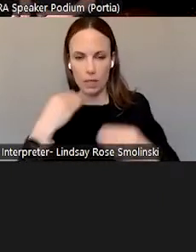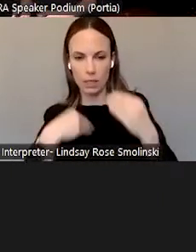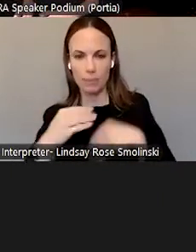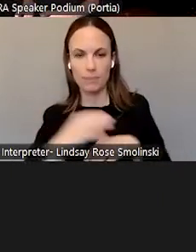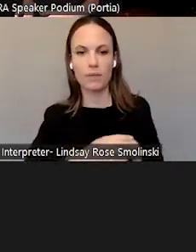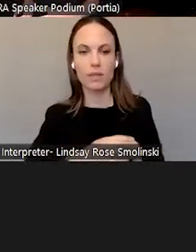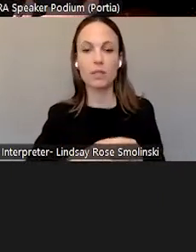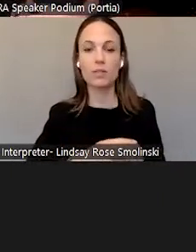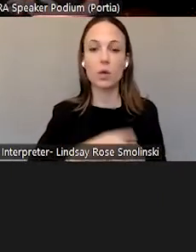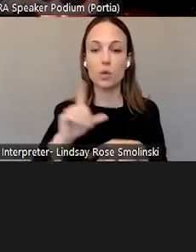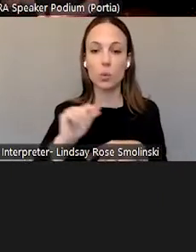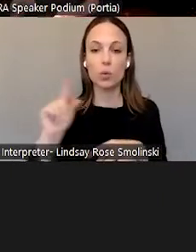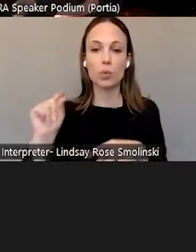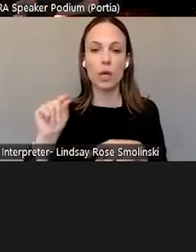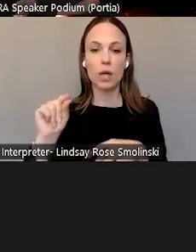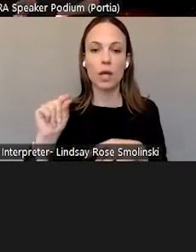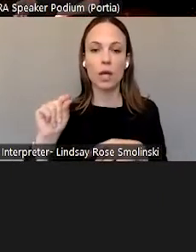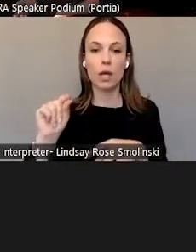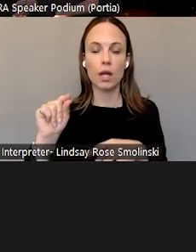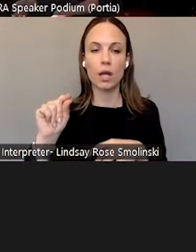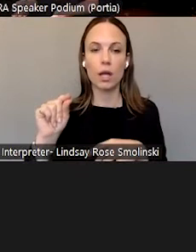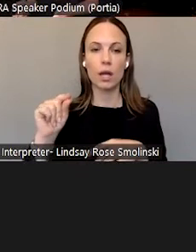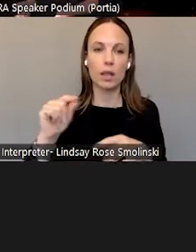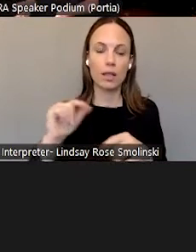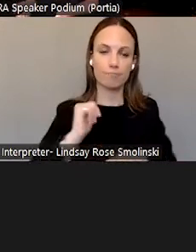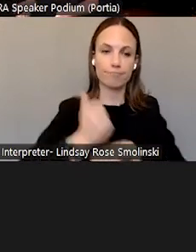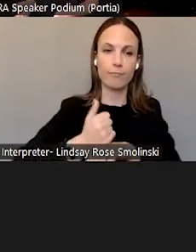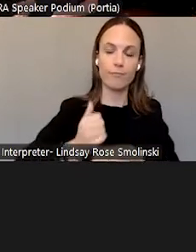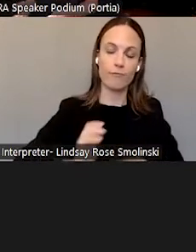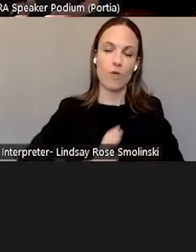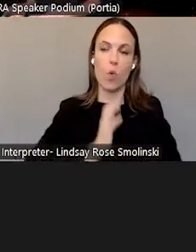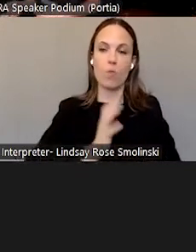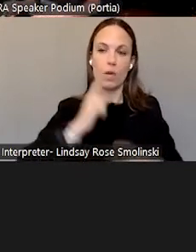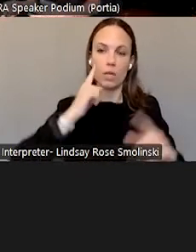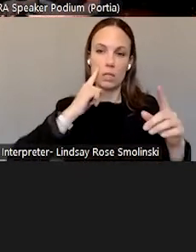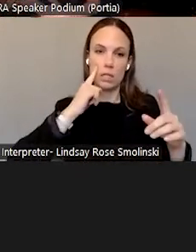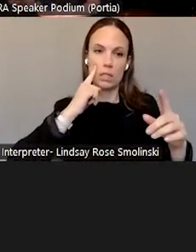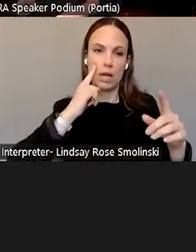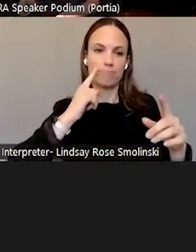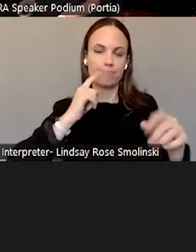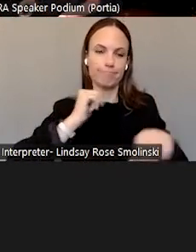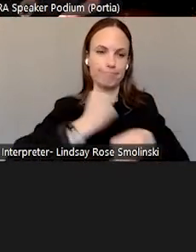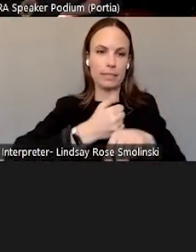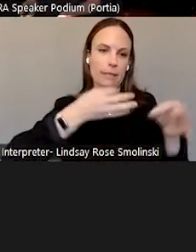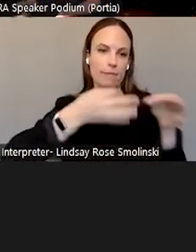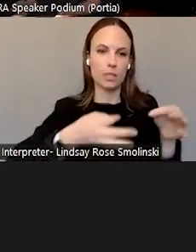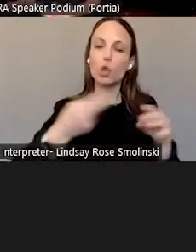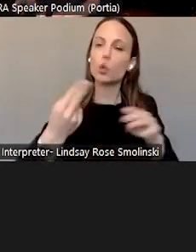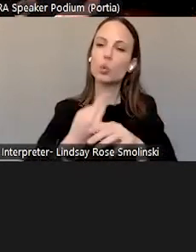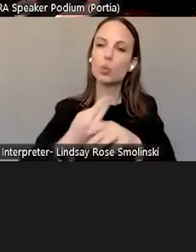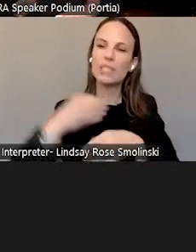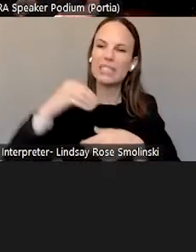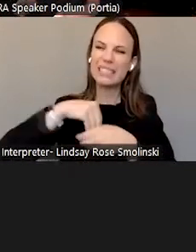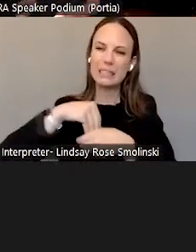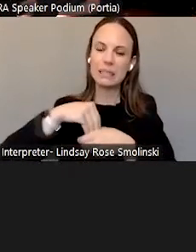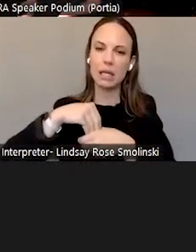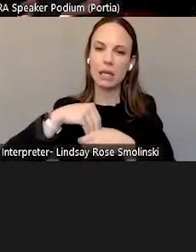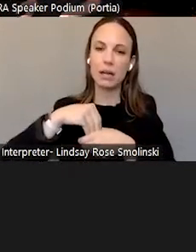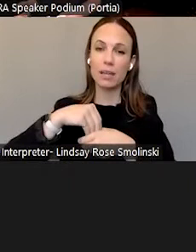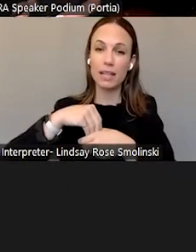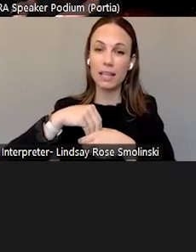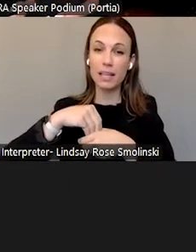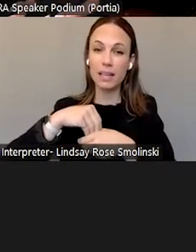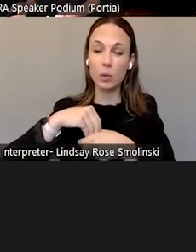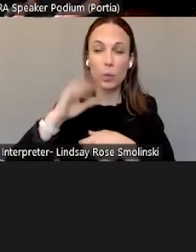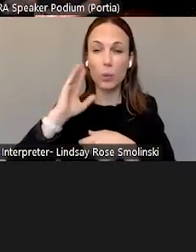Upcycled Food Association created the first formal definition of upcycled food, which is that it uses ingredients that would have otherwise not gone to